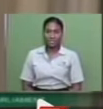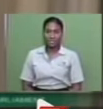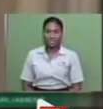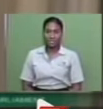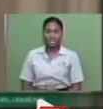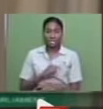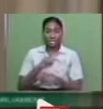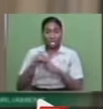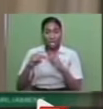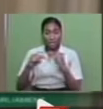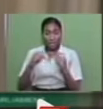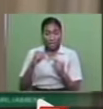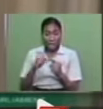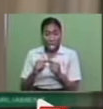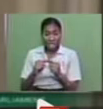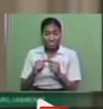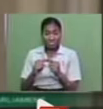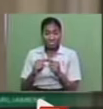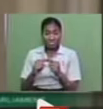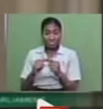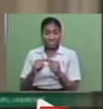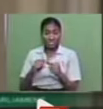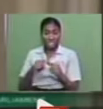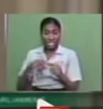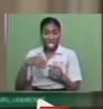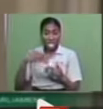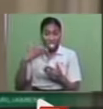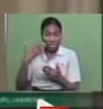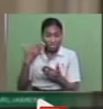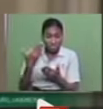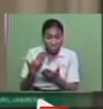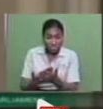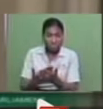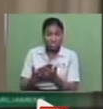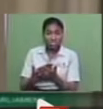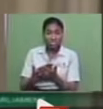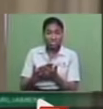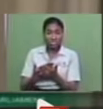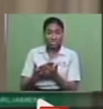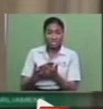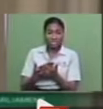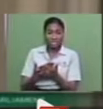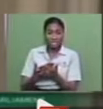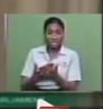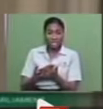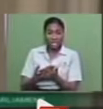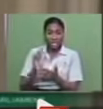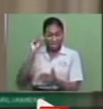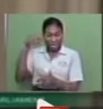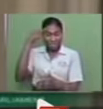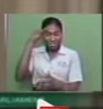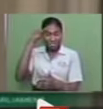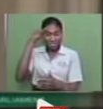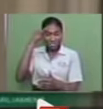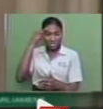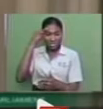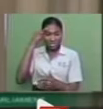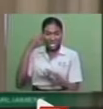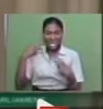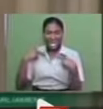with 5.5 billion. It was really 5.6 billion. And to date, it has 5.8